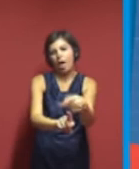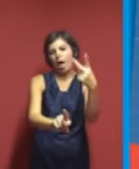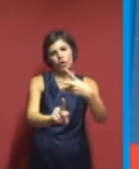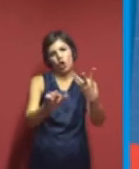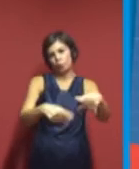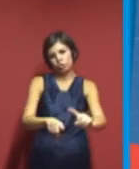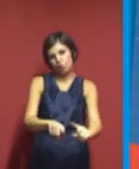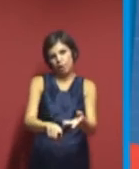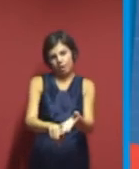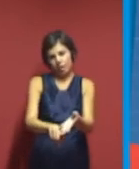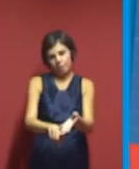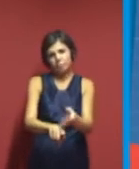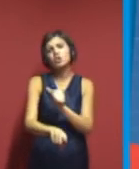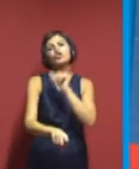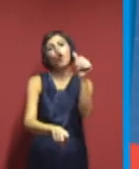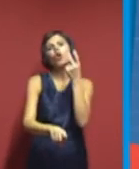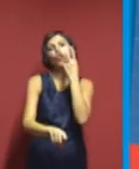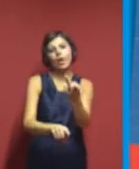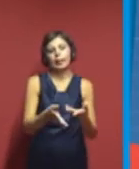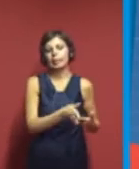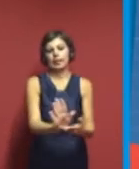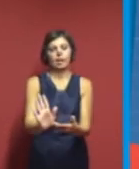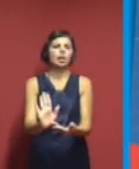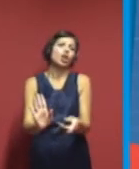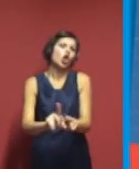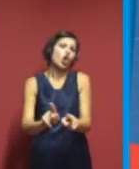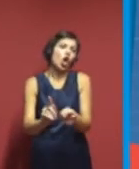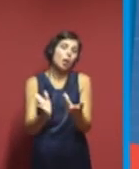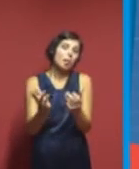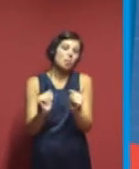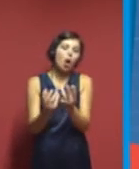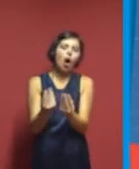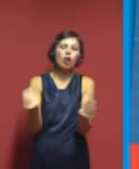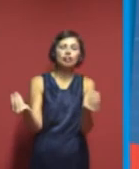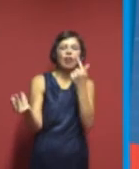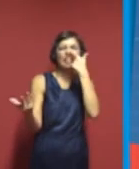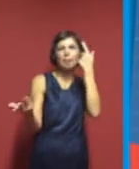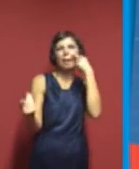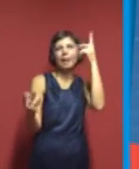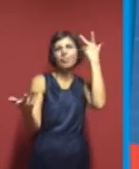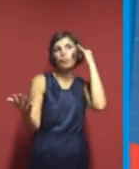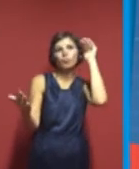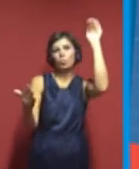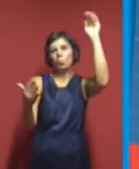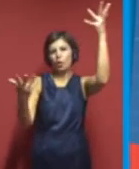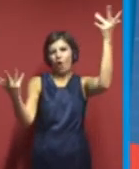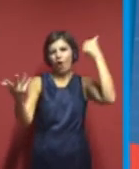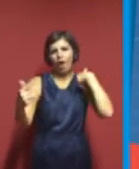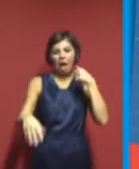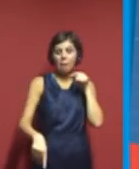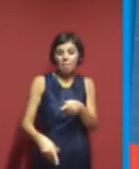to get people to think about objects and services that don't yet exist but might exist. And they're